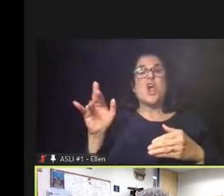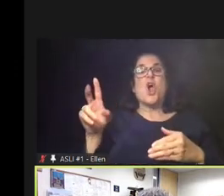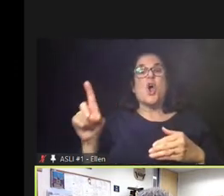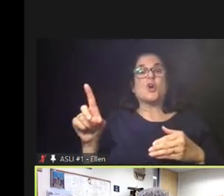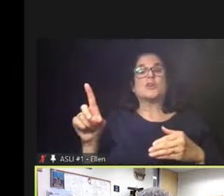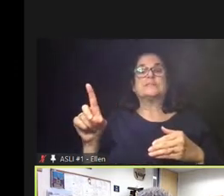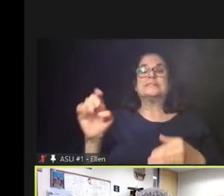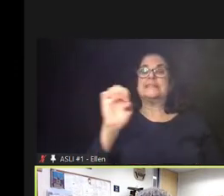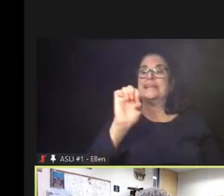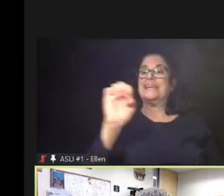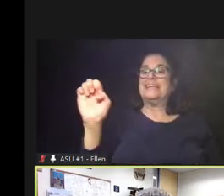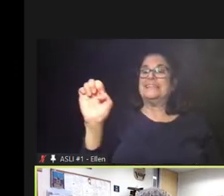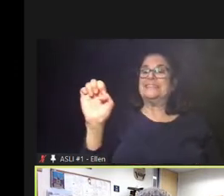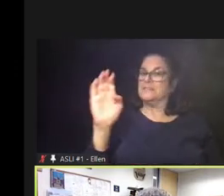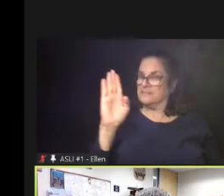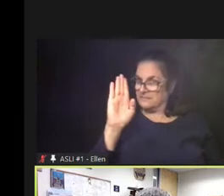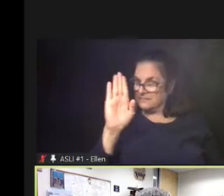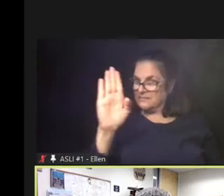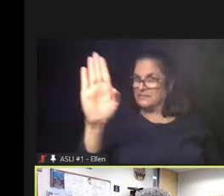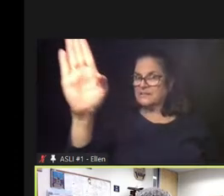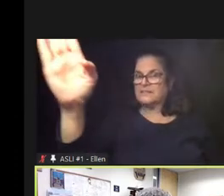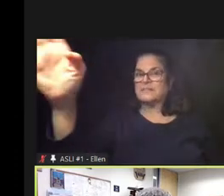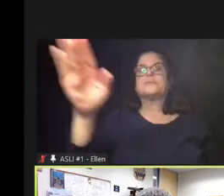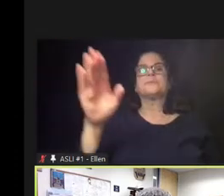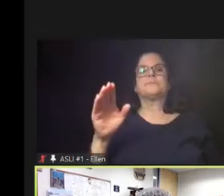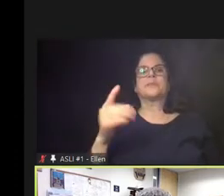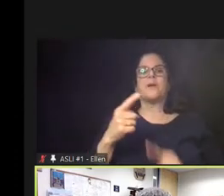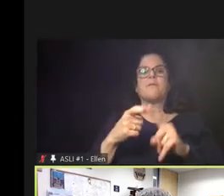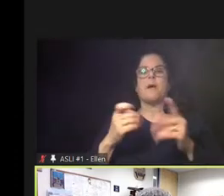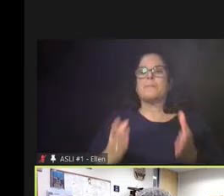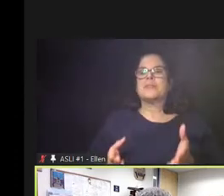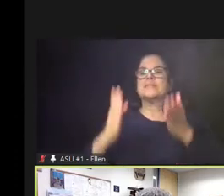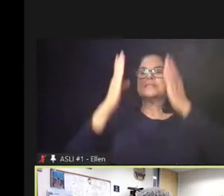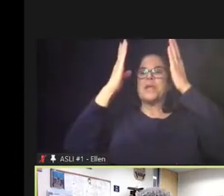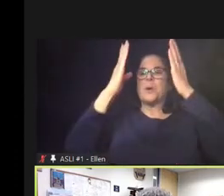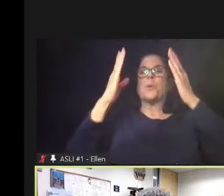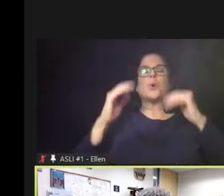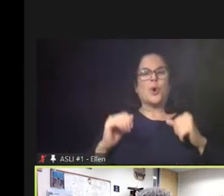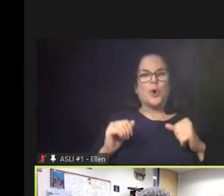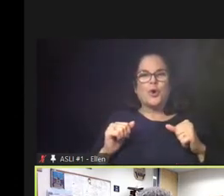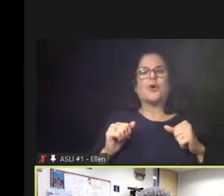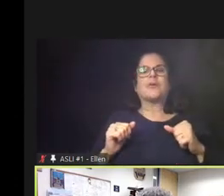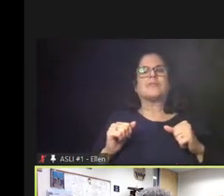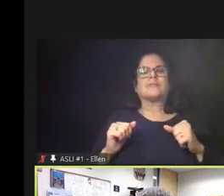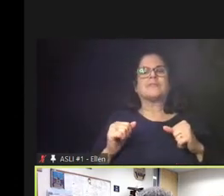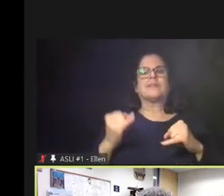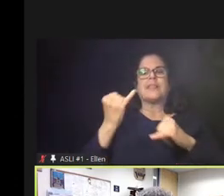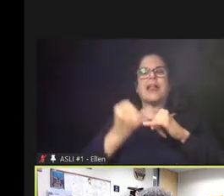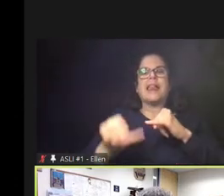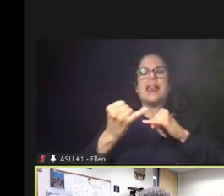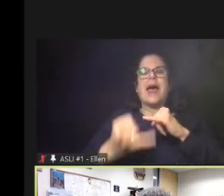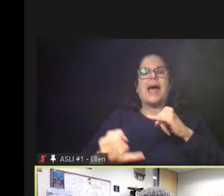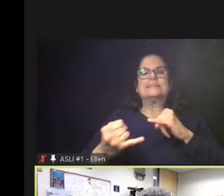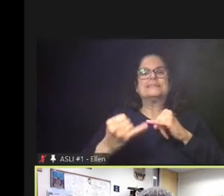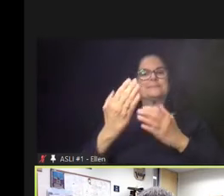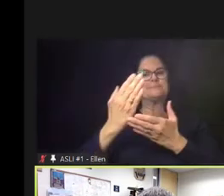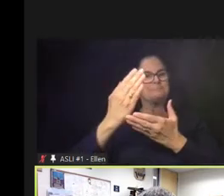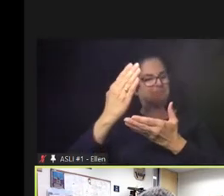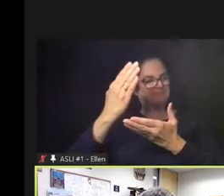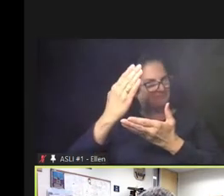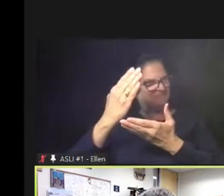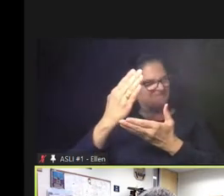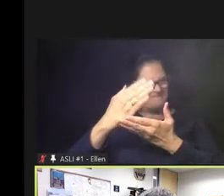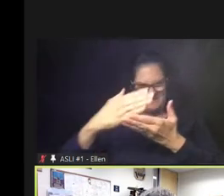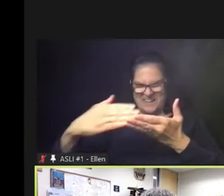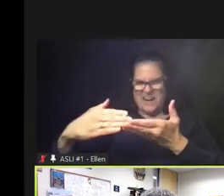east towards the station at Rosemont from the tower panel itself. So this is the Rosemont East interlocking, the last piece of the puzzle there. And the